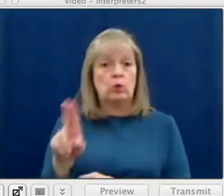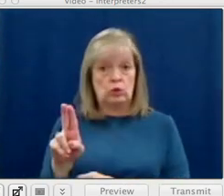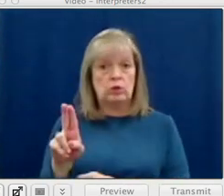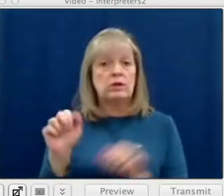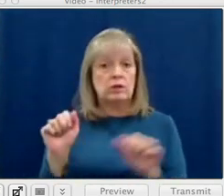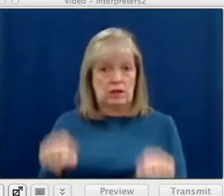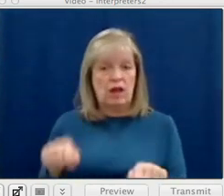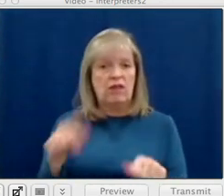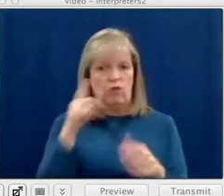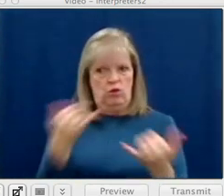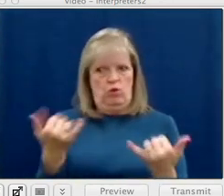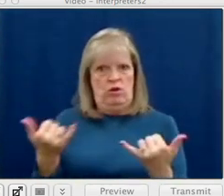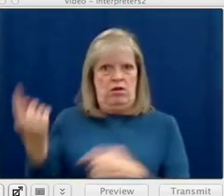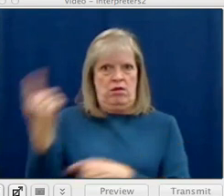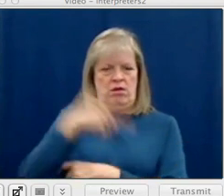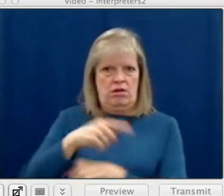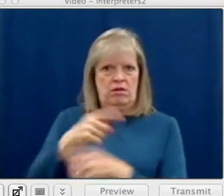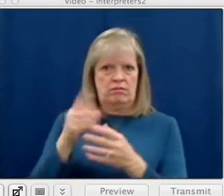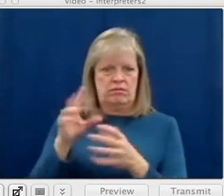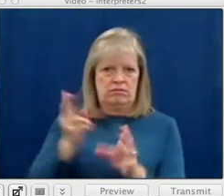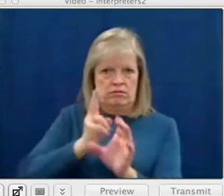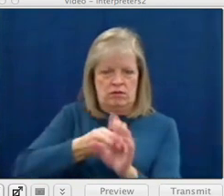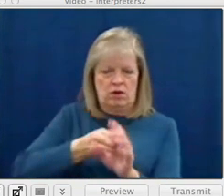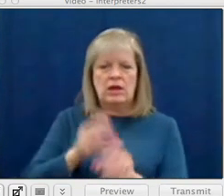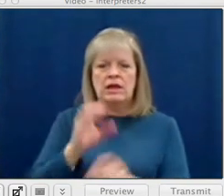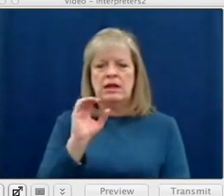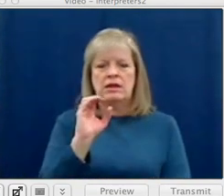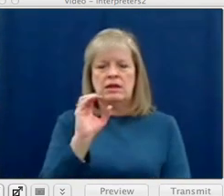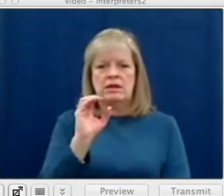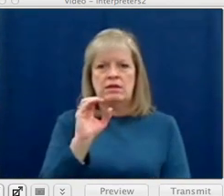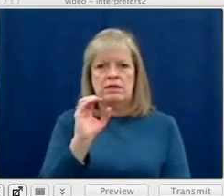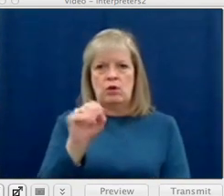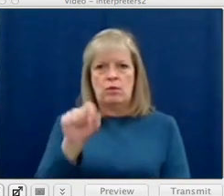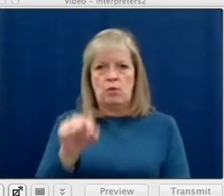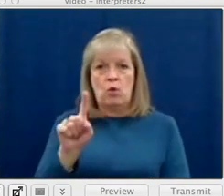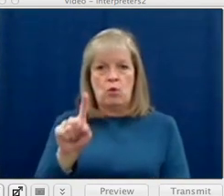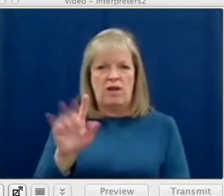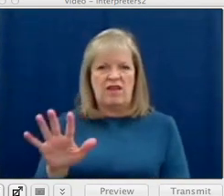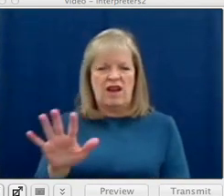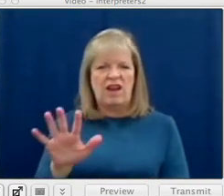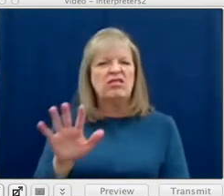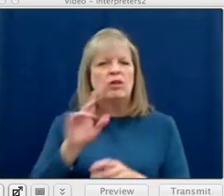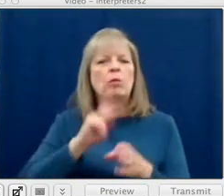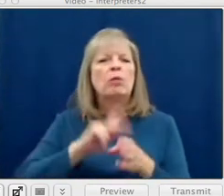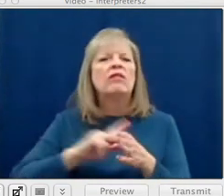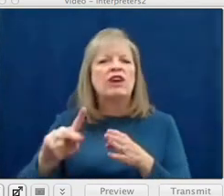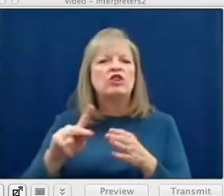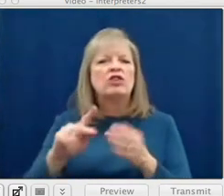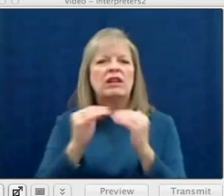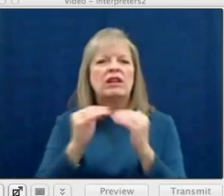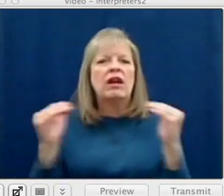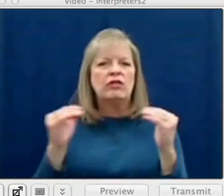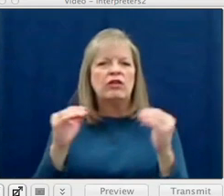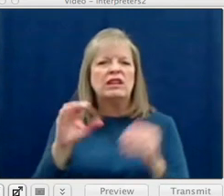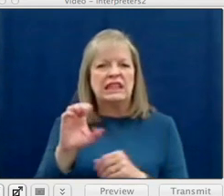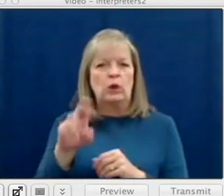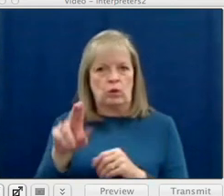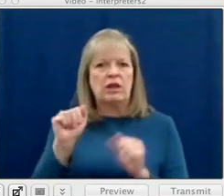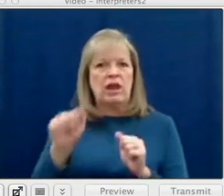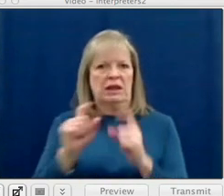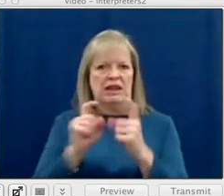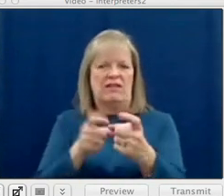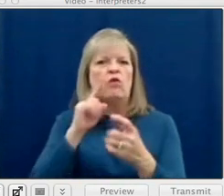For today, 0.15 professional study CEUs can be awarded for your